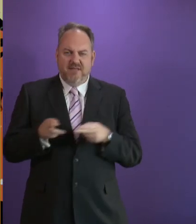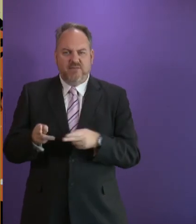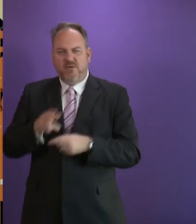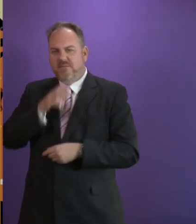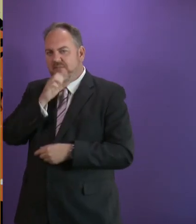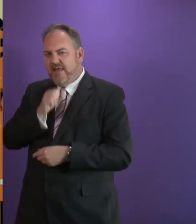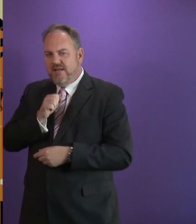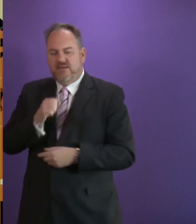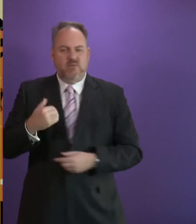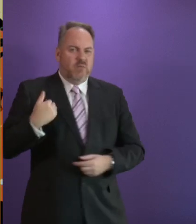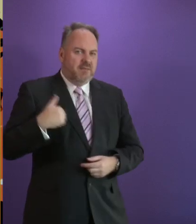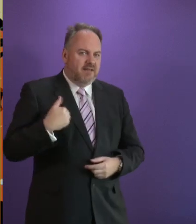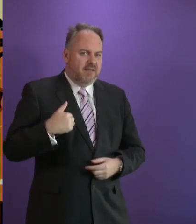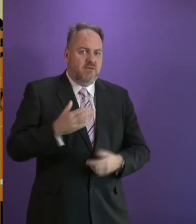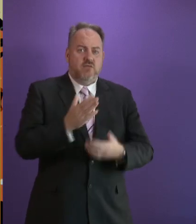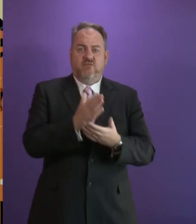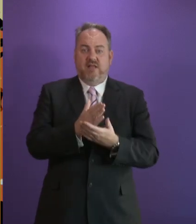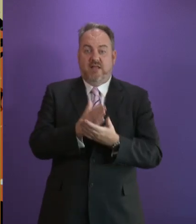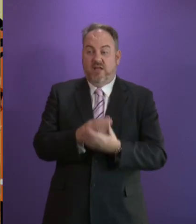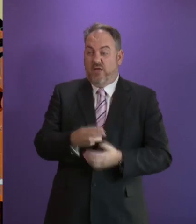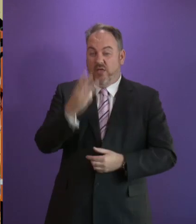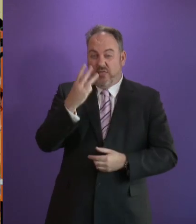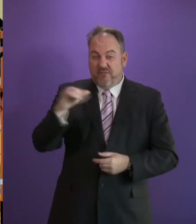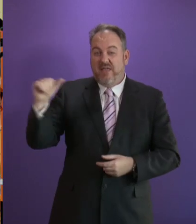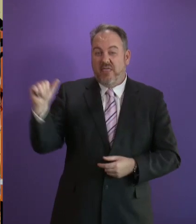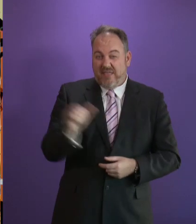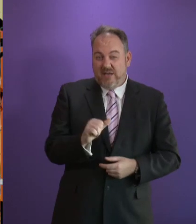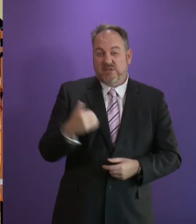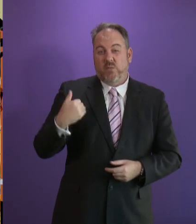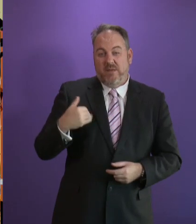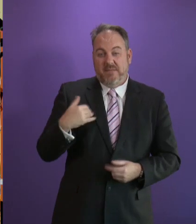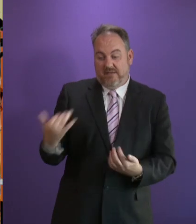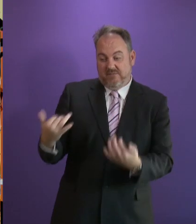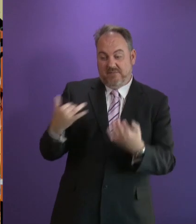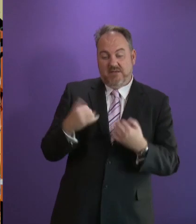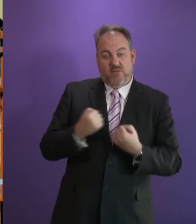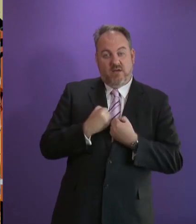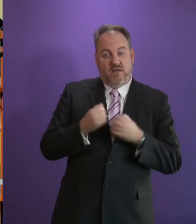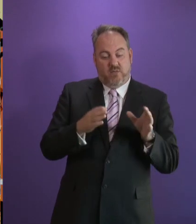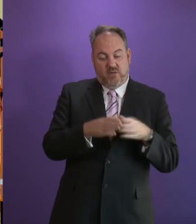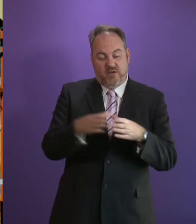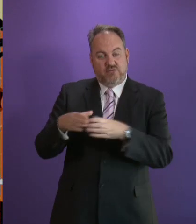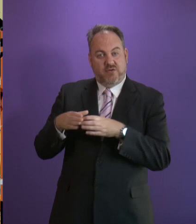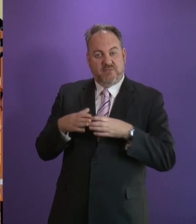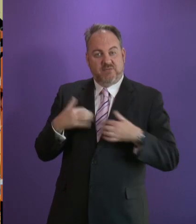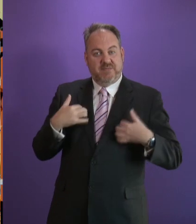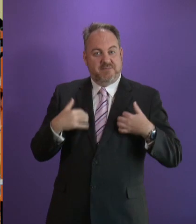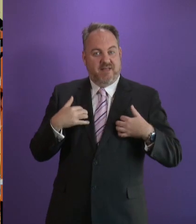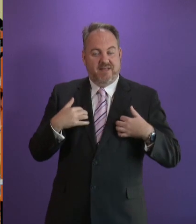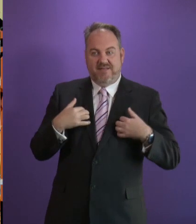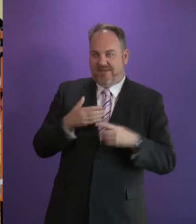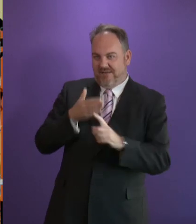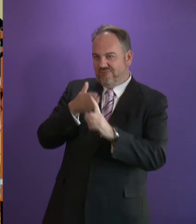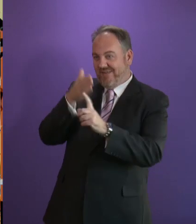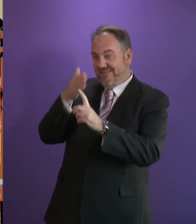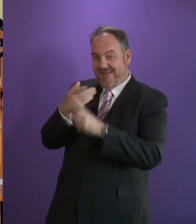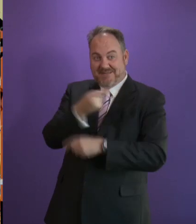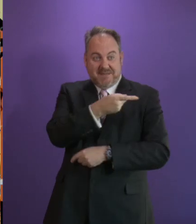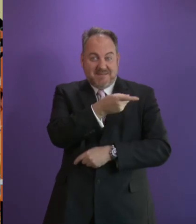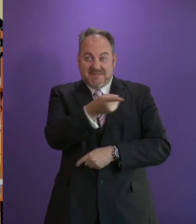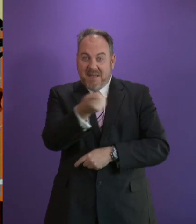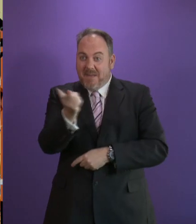over the UK. Over 3,000 women have come to our workshops to hear about how they can get inspired. I can see some of you here that have been who are ready